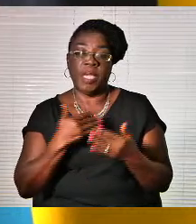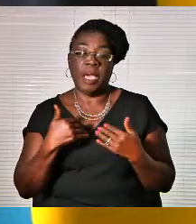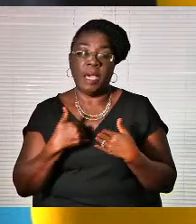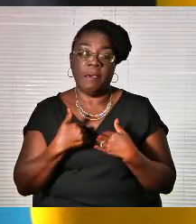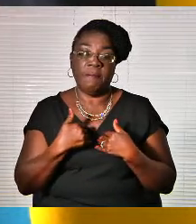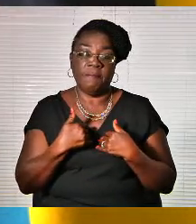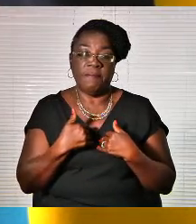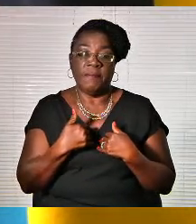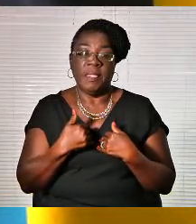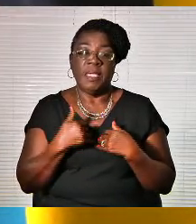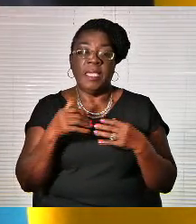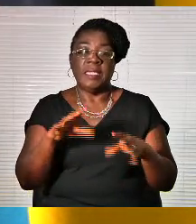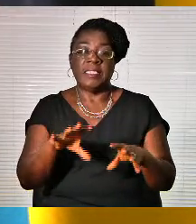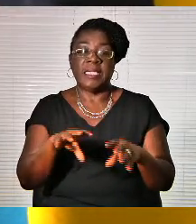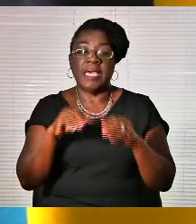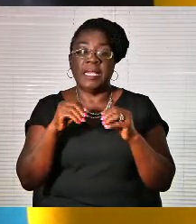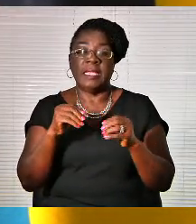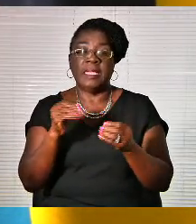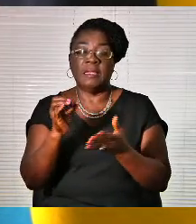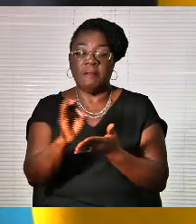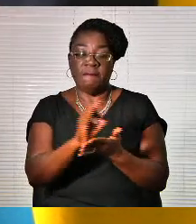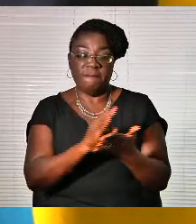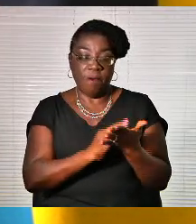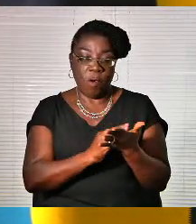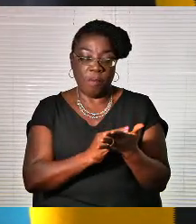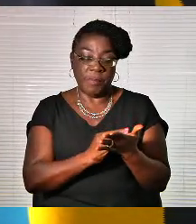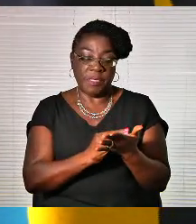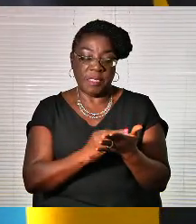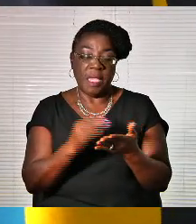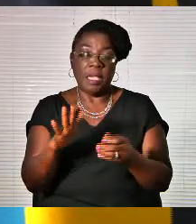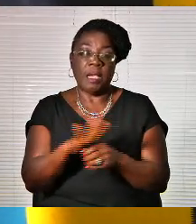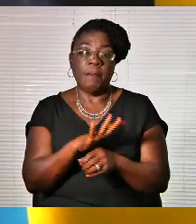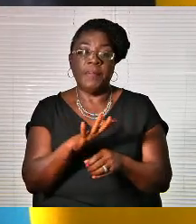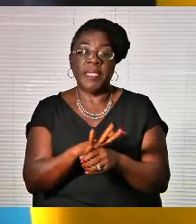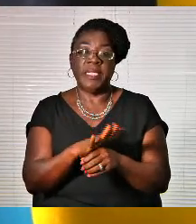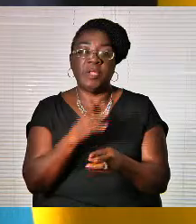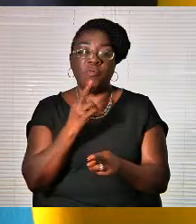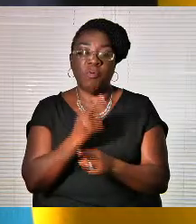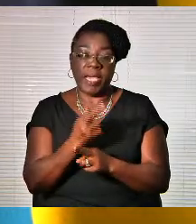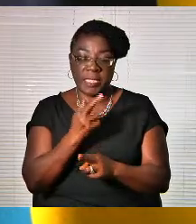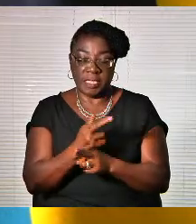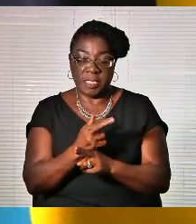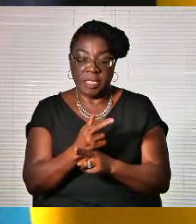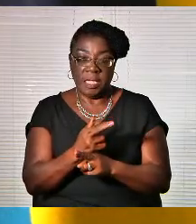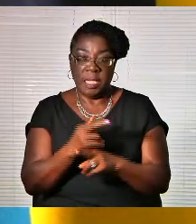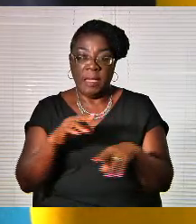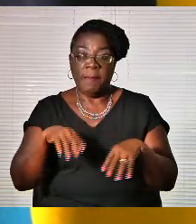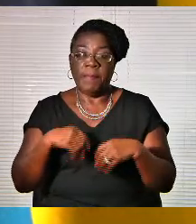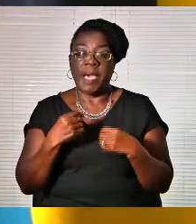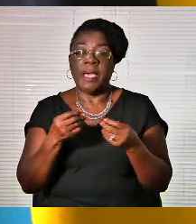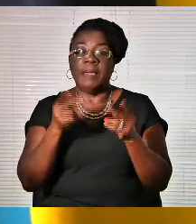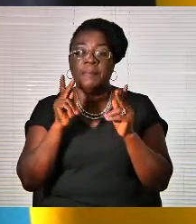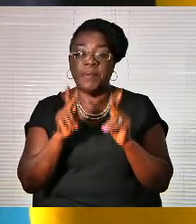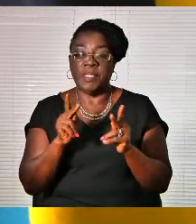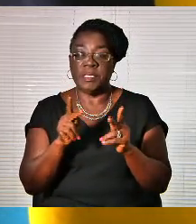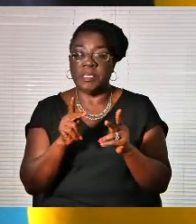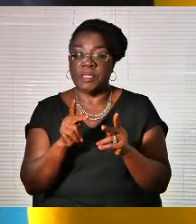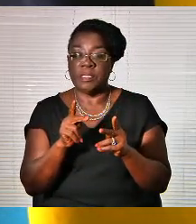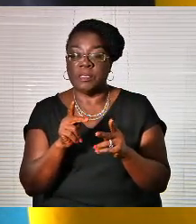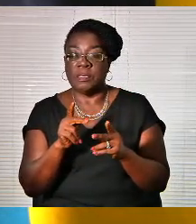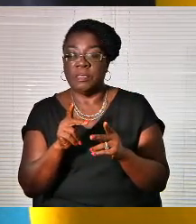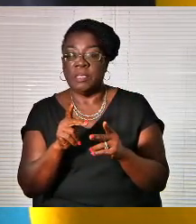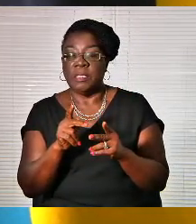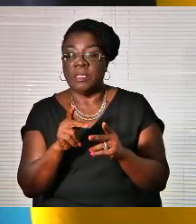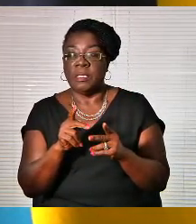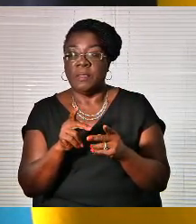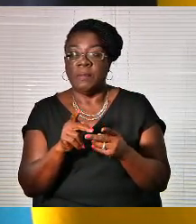to address is getting the forms completed accurately and completely by clinicians who are requesting tests, as well